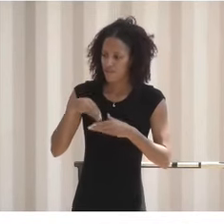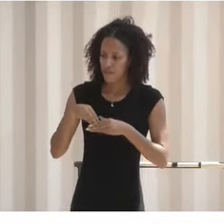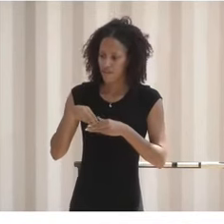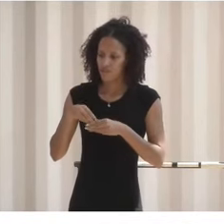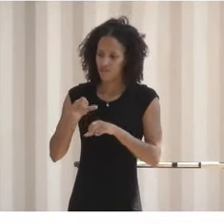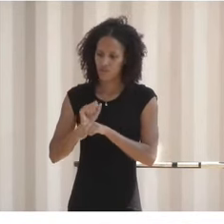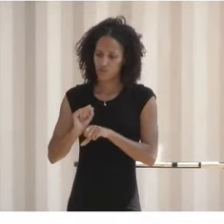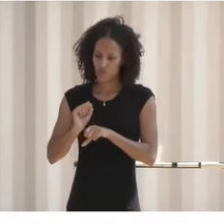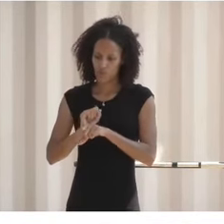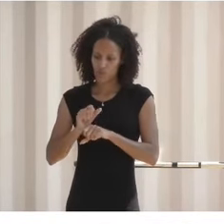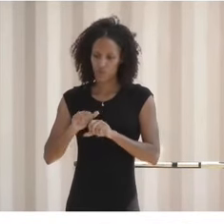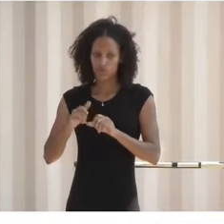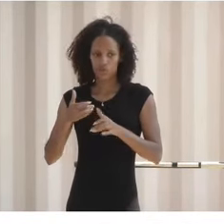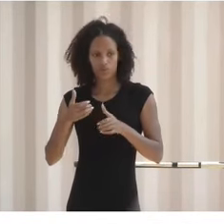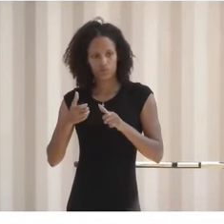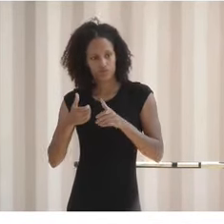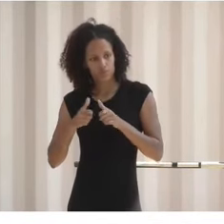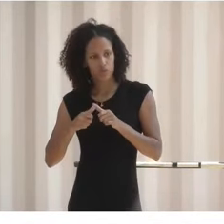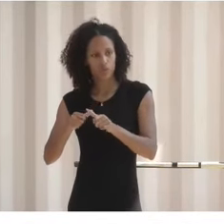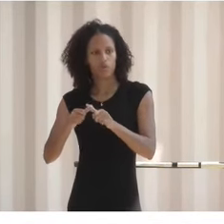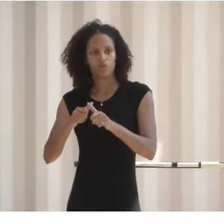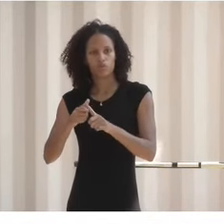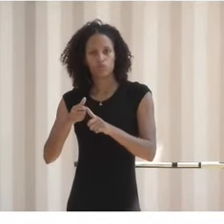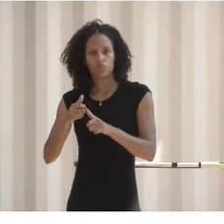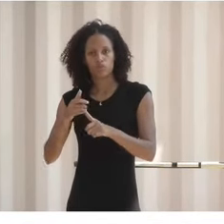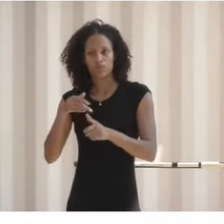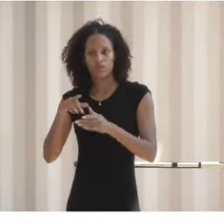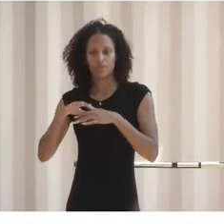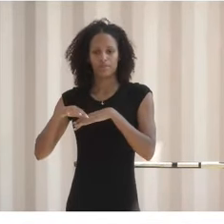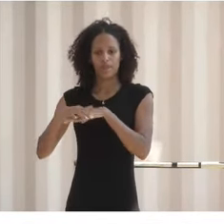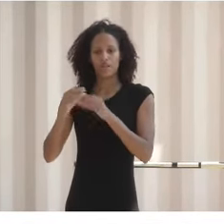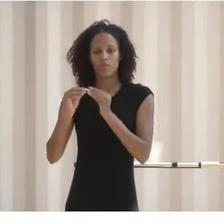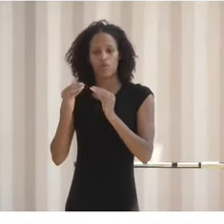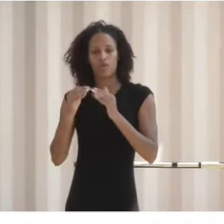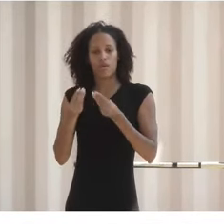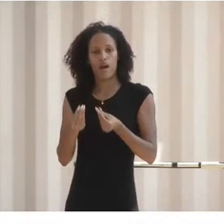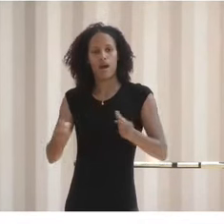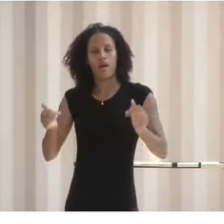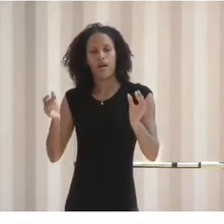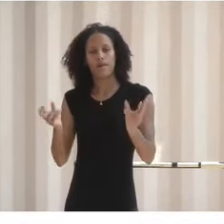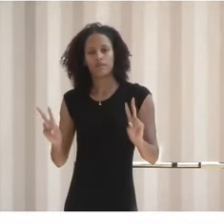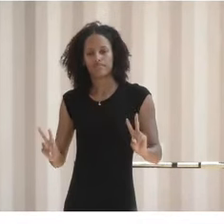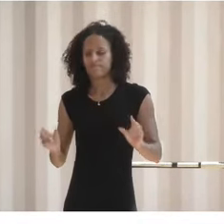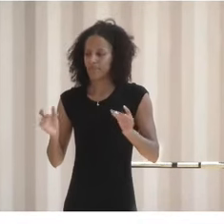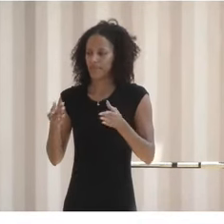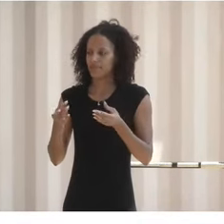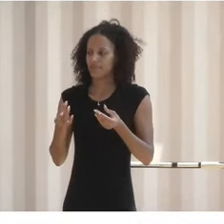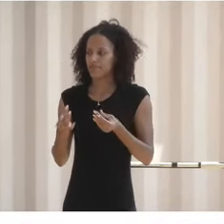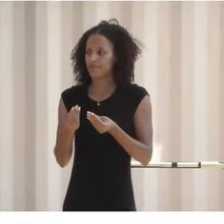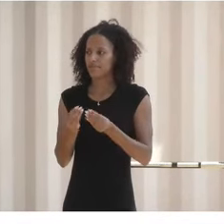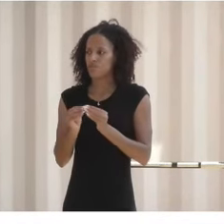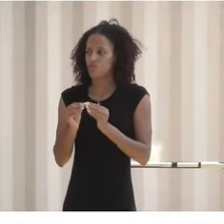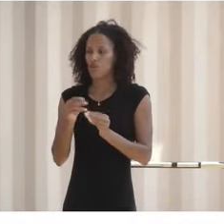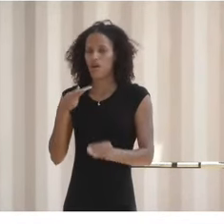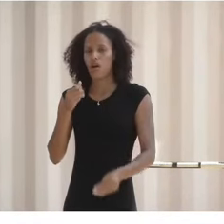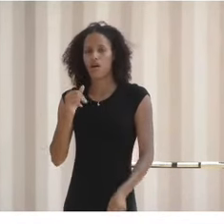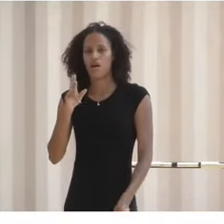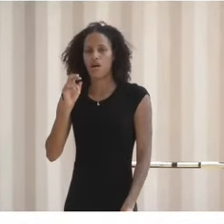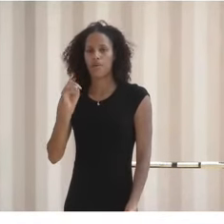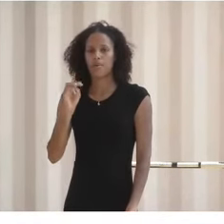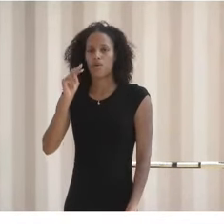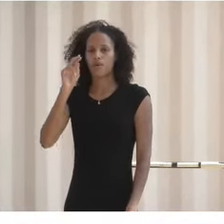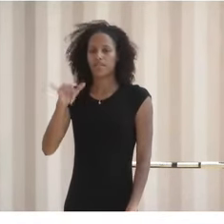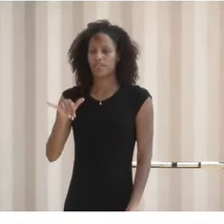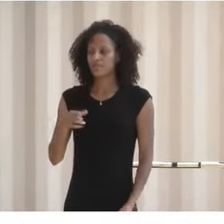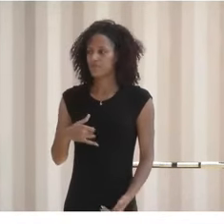work towards bringing people and the planet in more harmony? So I'm gonna just throw it out there.